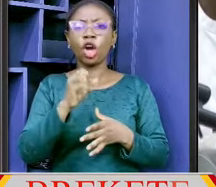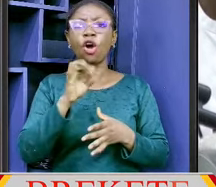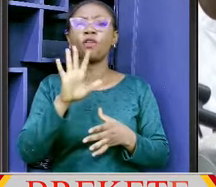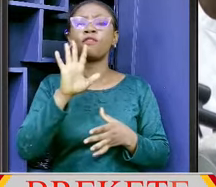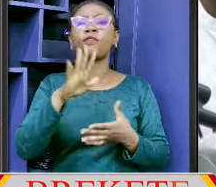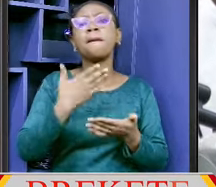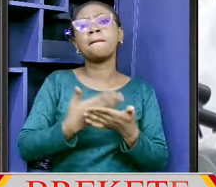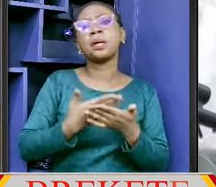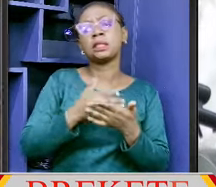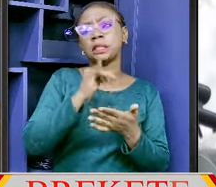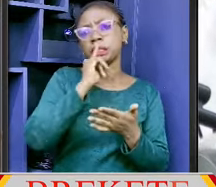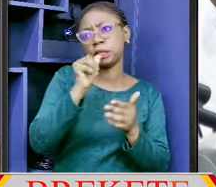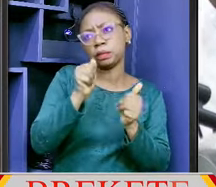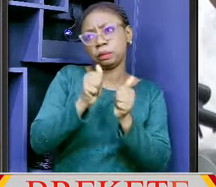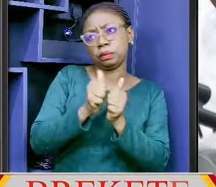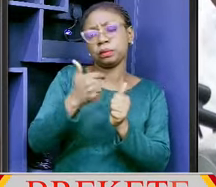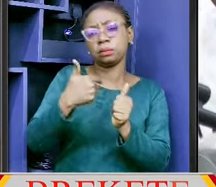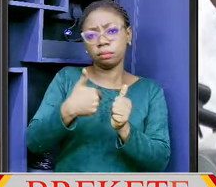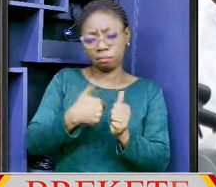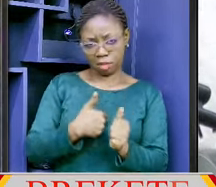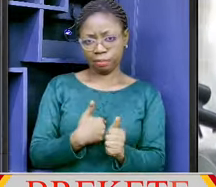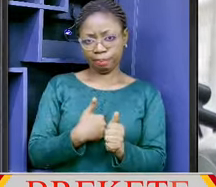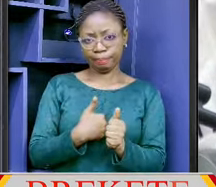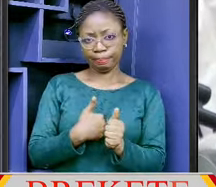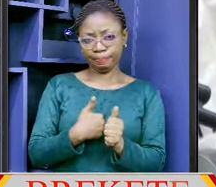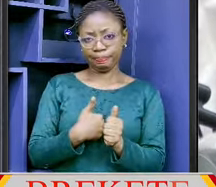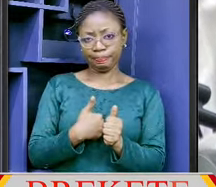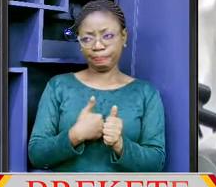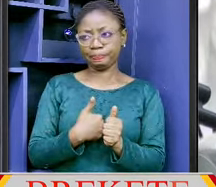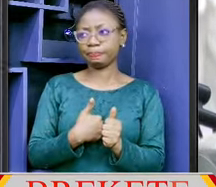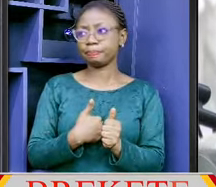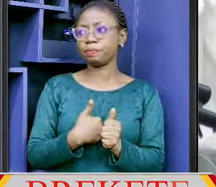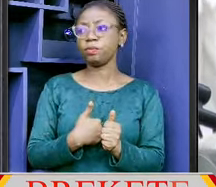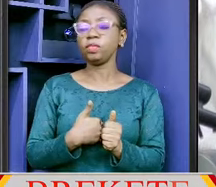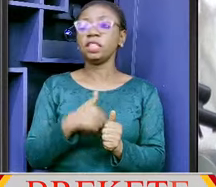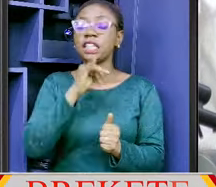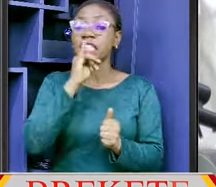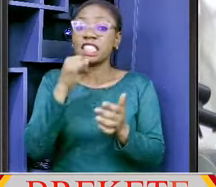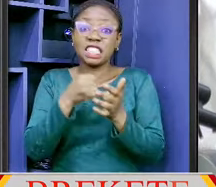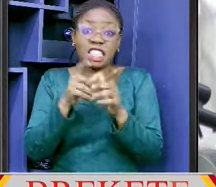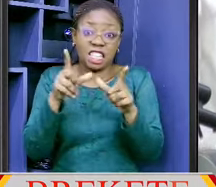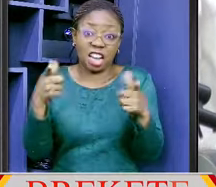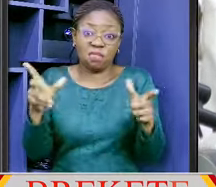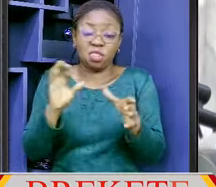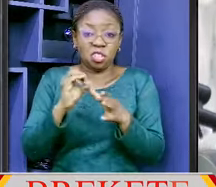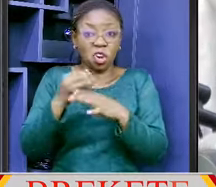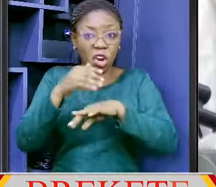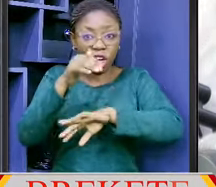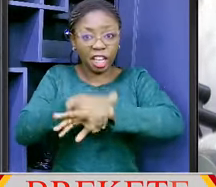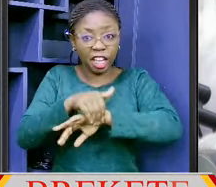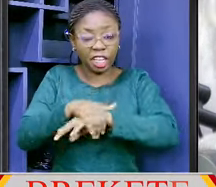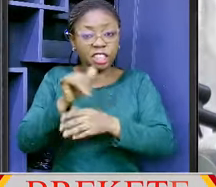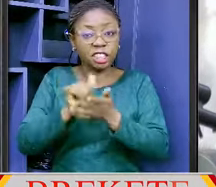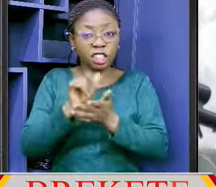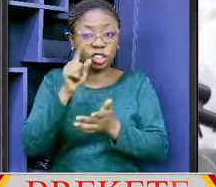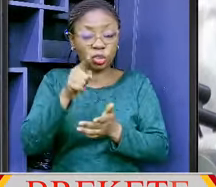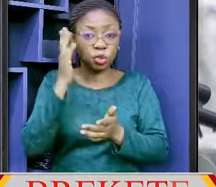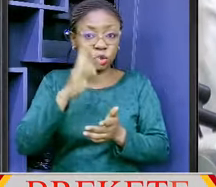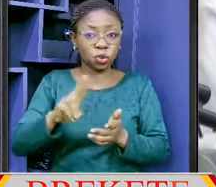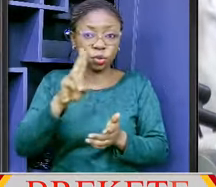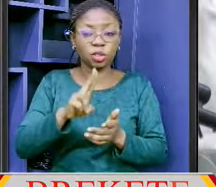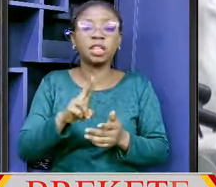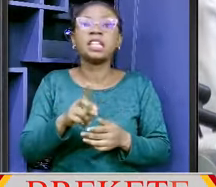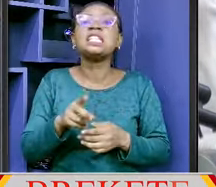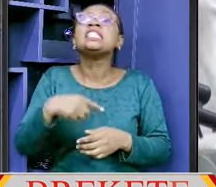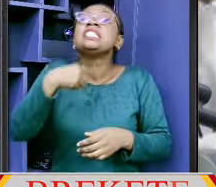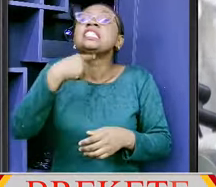Your share of your money is with me. He tell you like, yes. Now language, you not talk, I've been in English. Now language, sir. Wait till you tell him for the language.